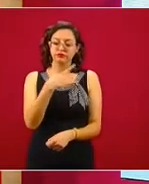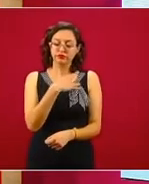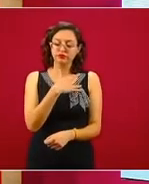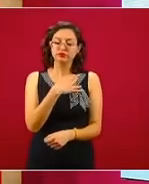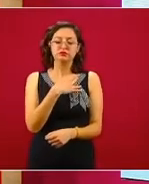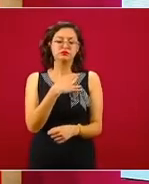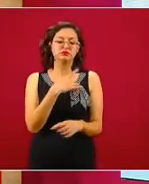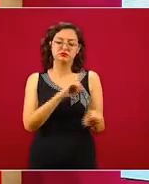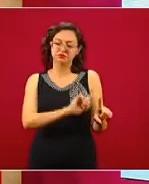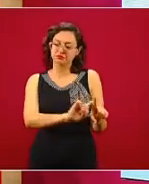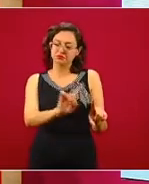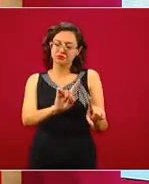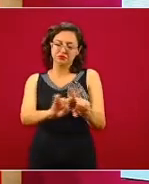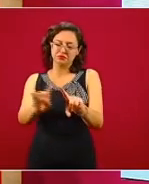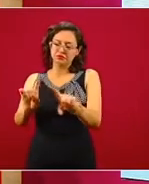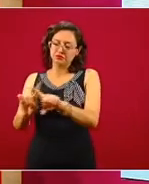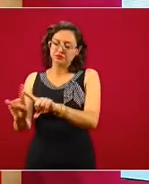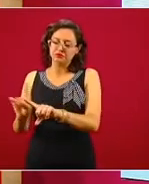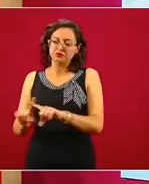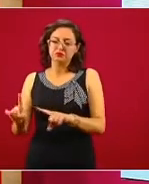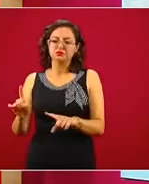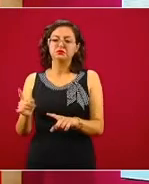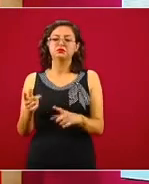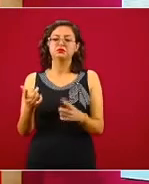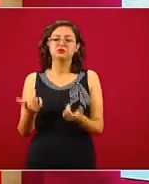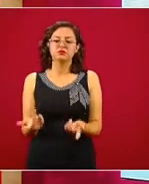cardiovascular disease,